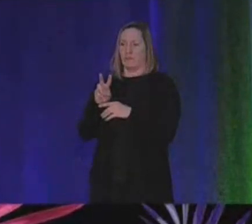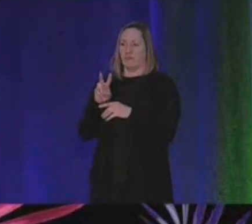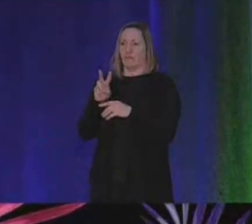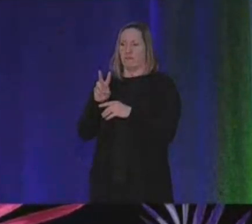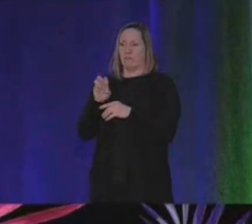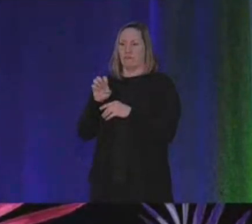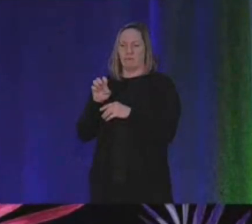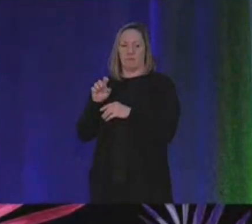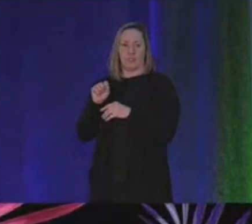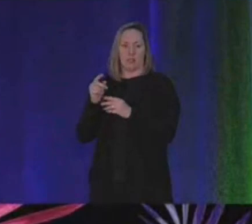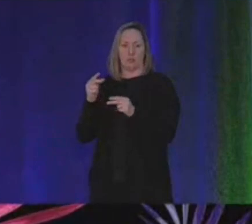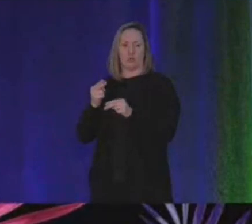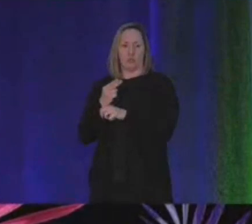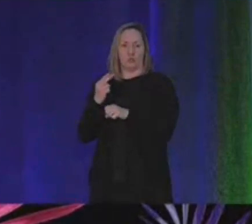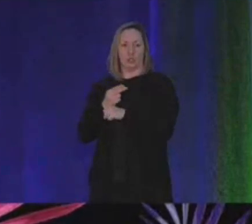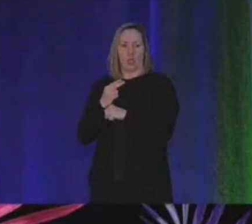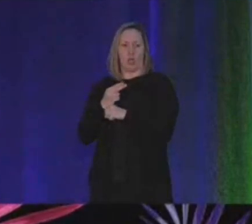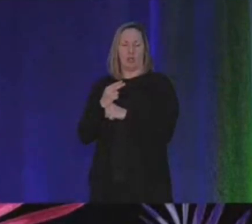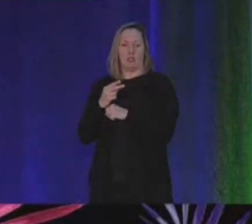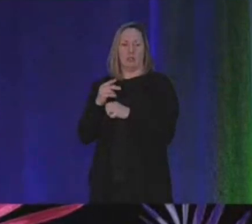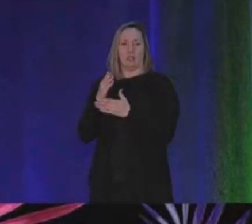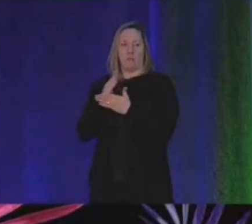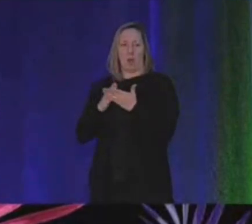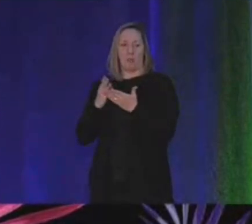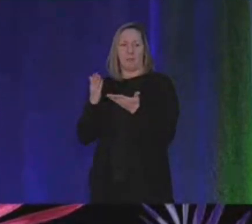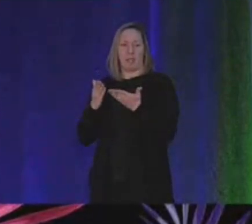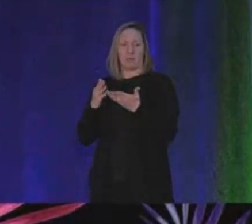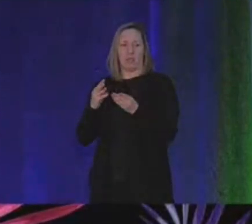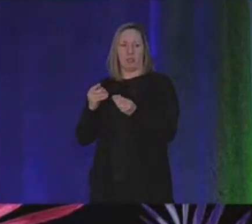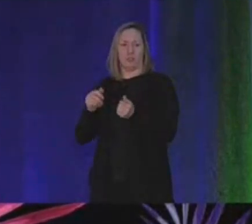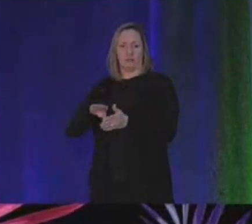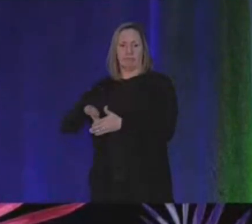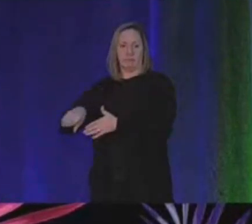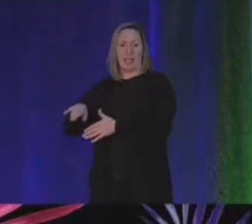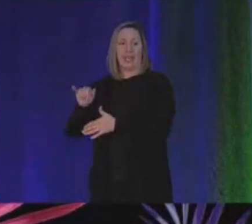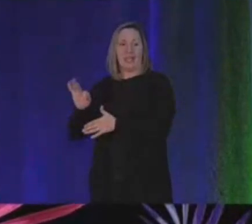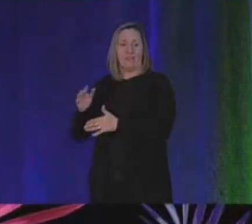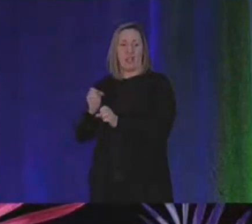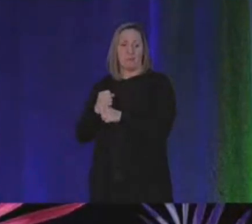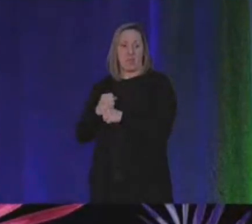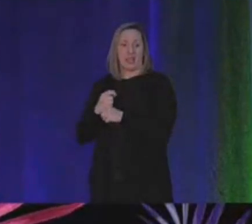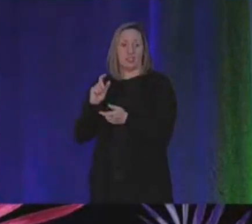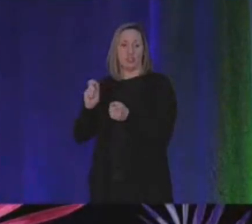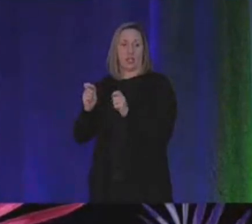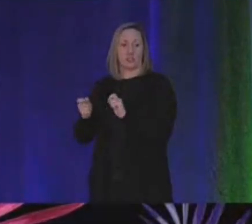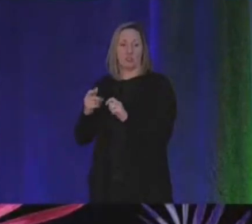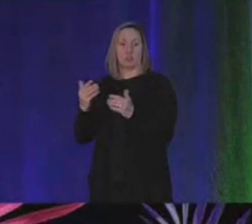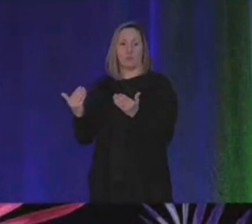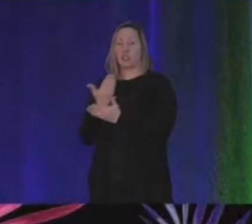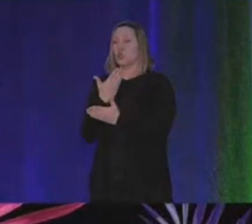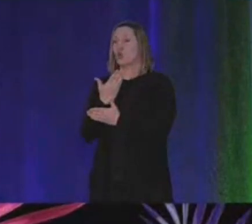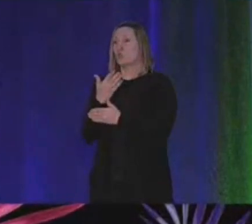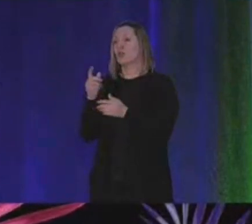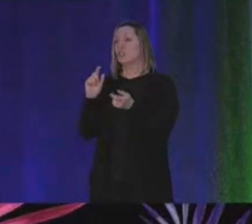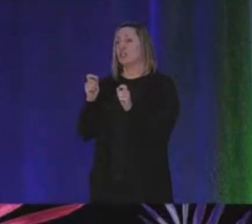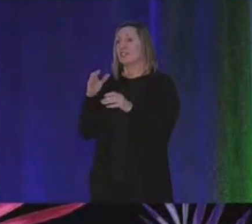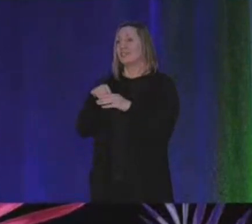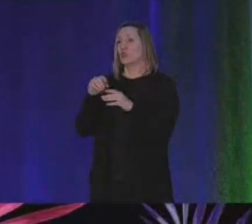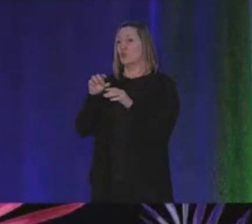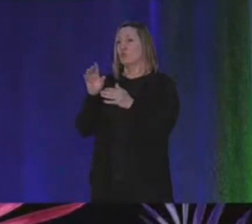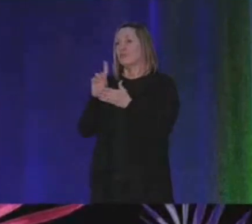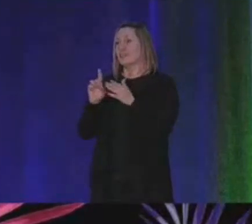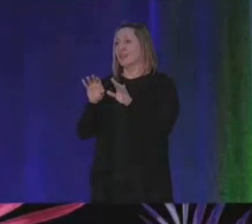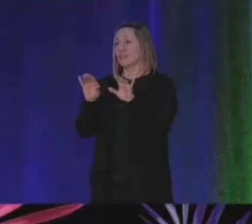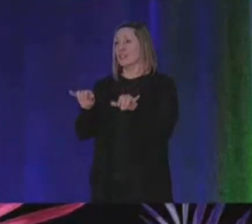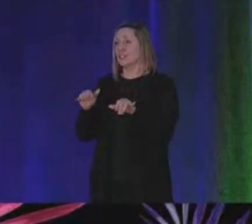whether to improve them or maybe to even deprecate them. And lastly, if they do make changes or introduce new components into a design system, they don't know if they're